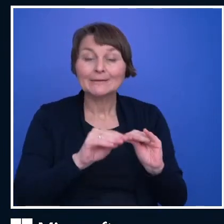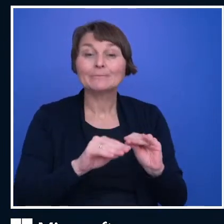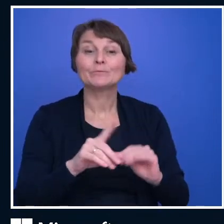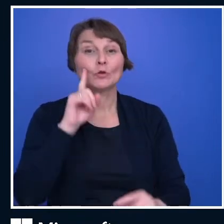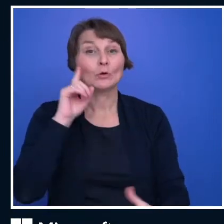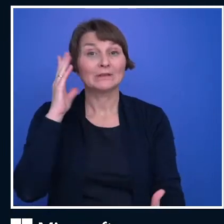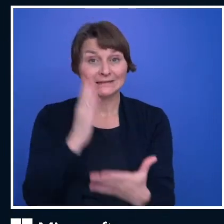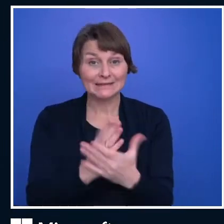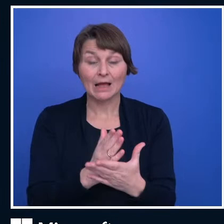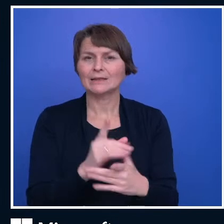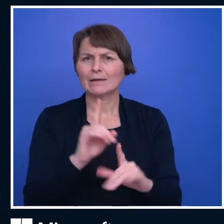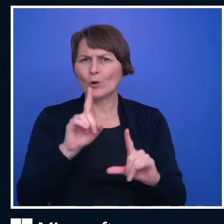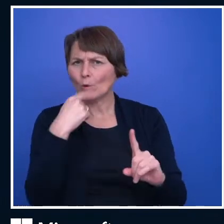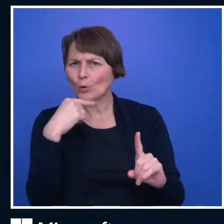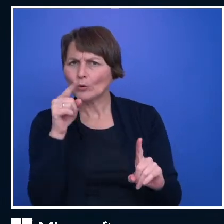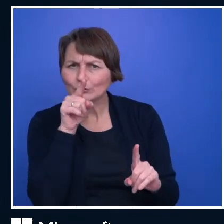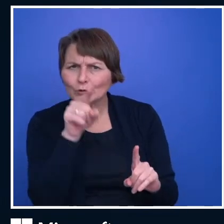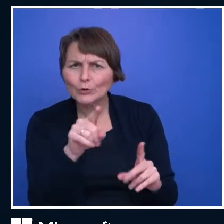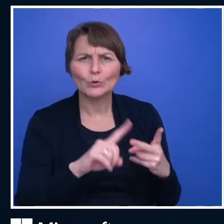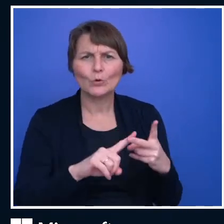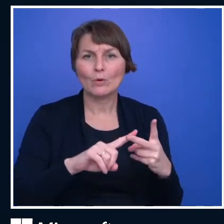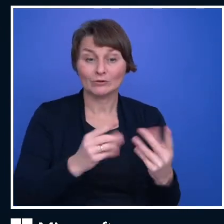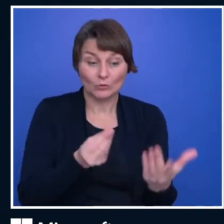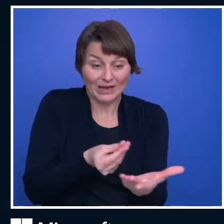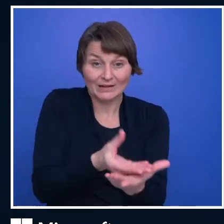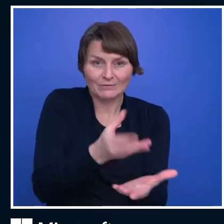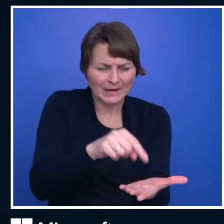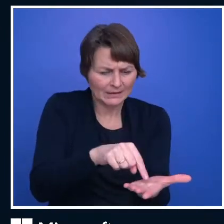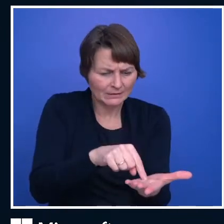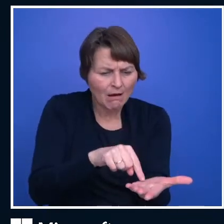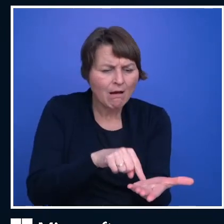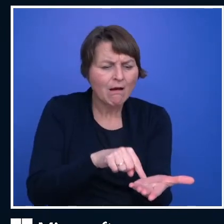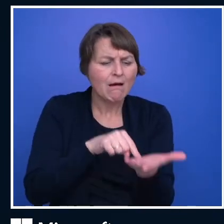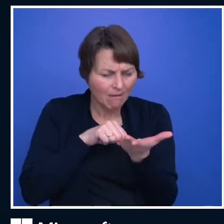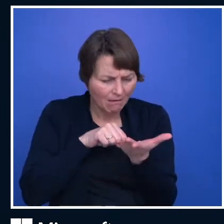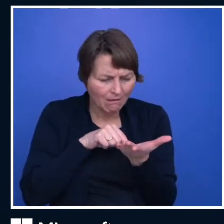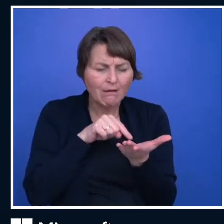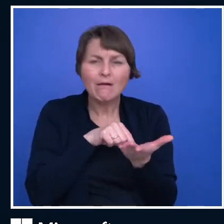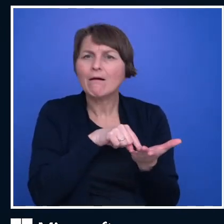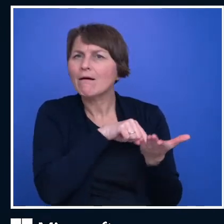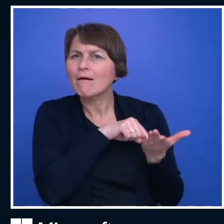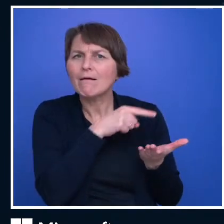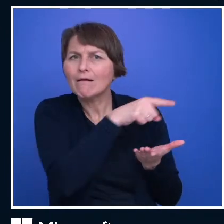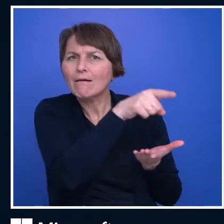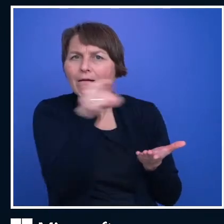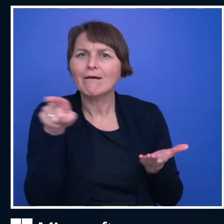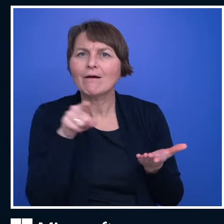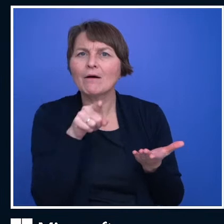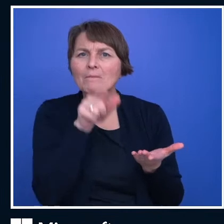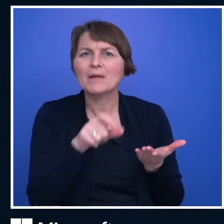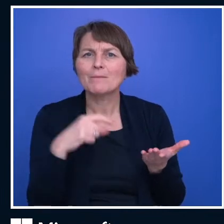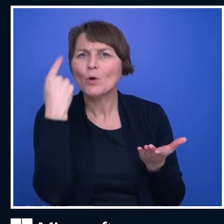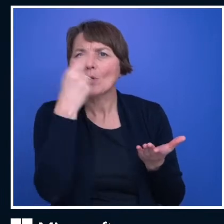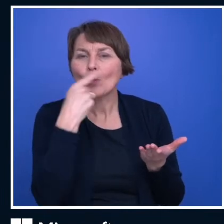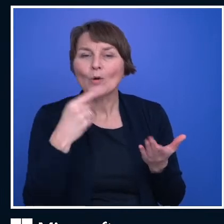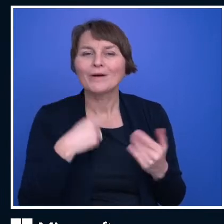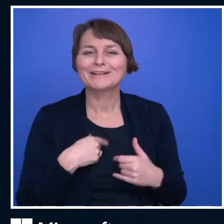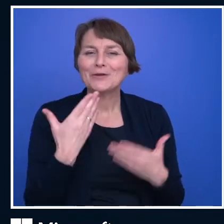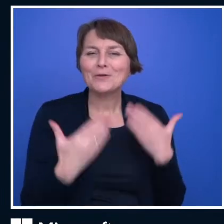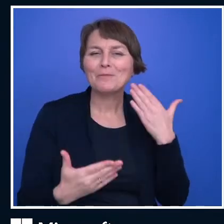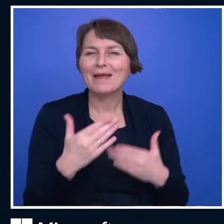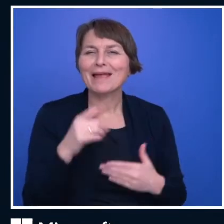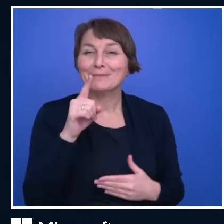using the information to tell the story of us. Have you noticed the ads are more specifically targeting us?